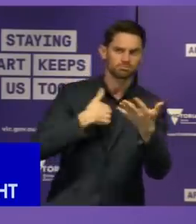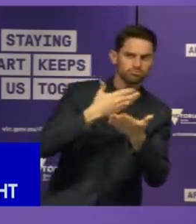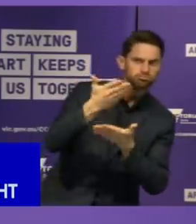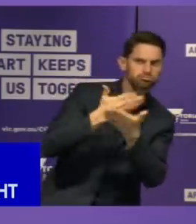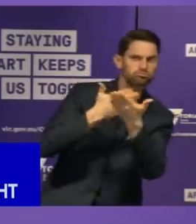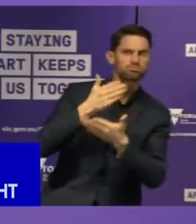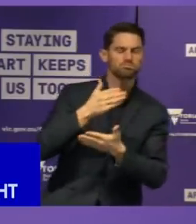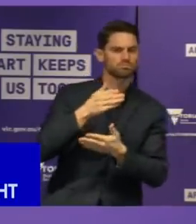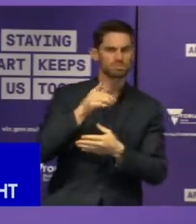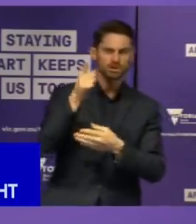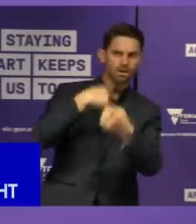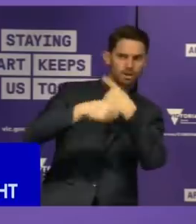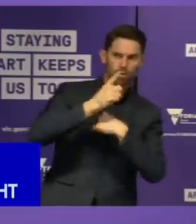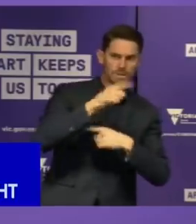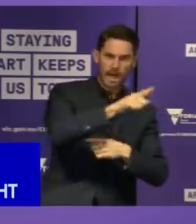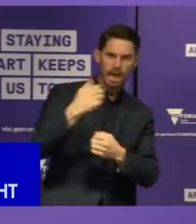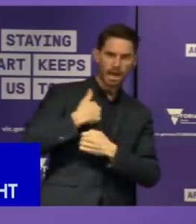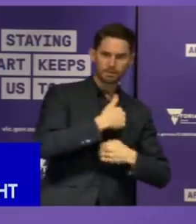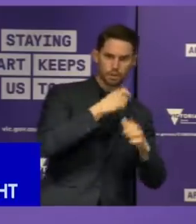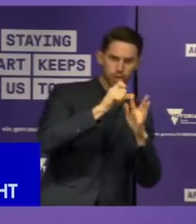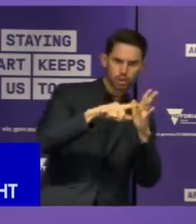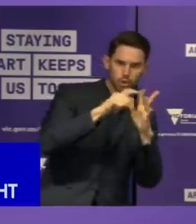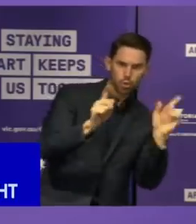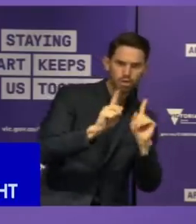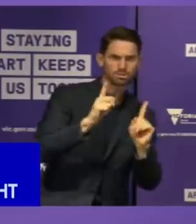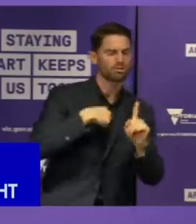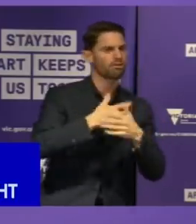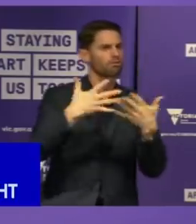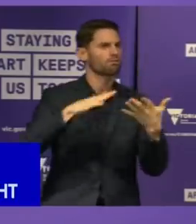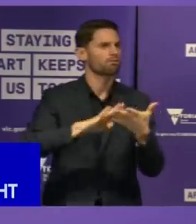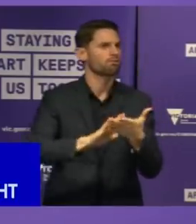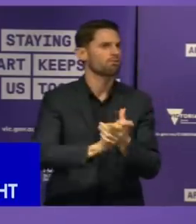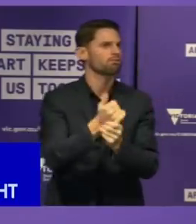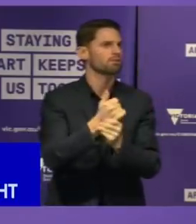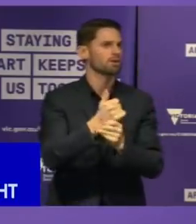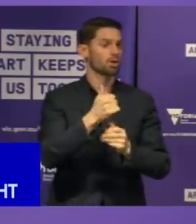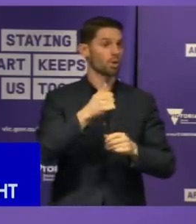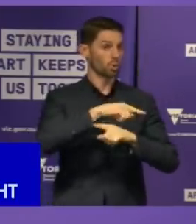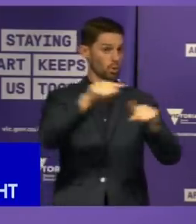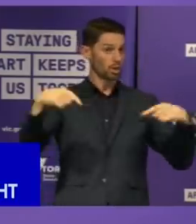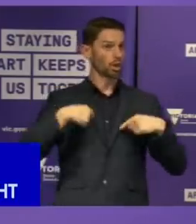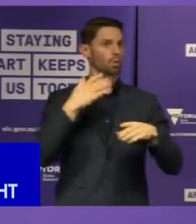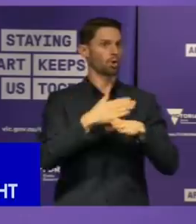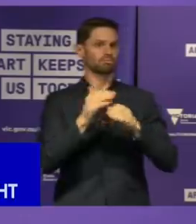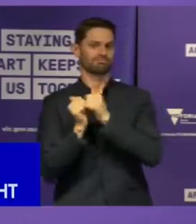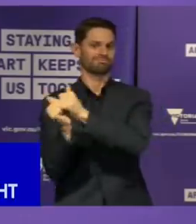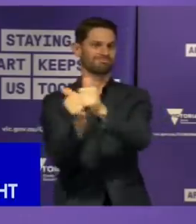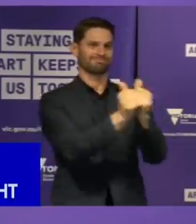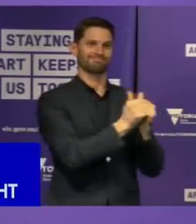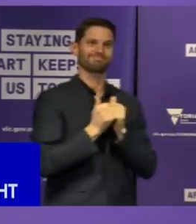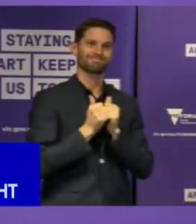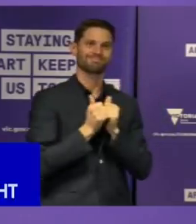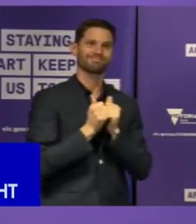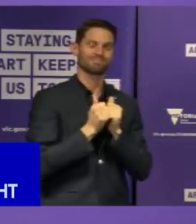integrated to both enable, assist and advise, and it's a really important contribution. There are many others as